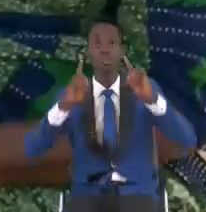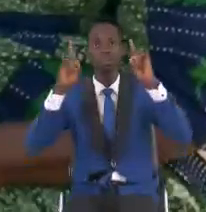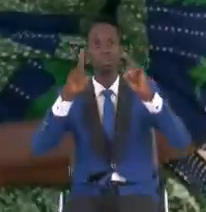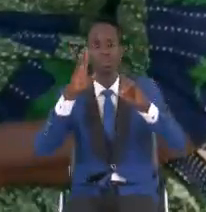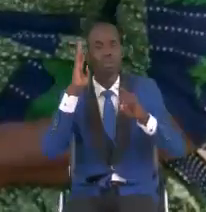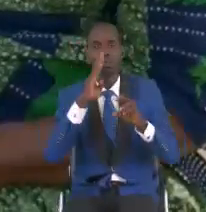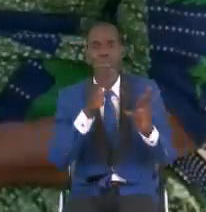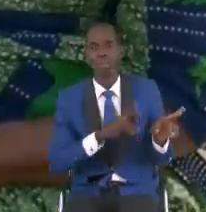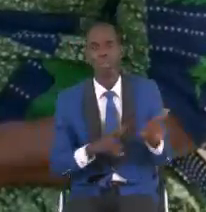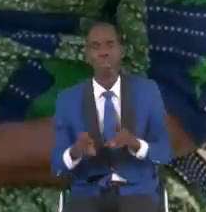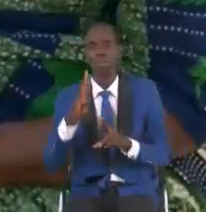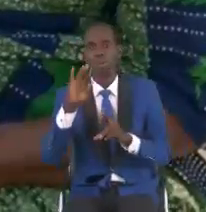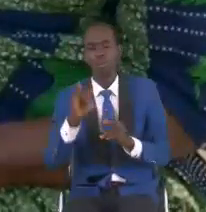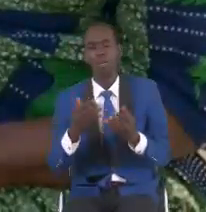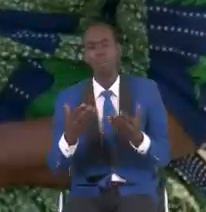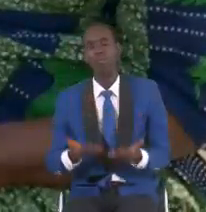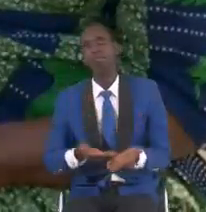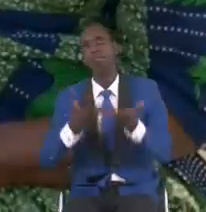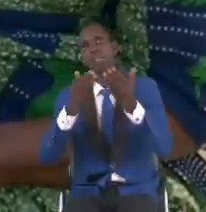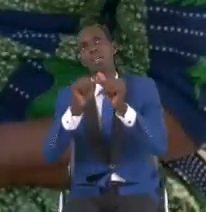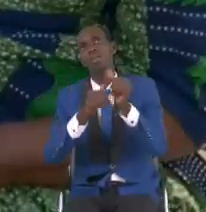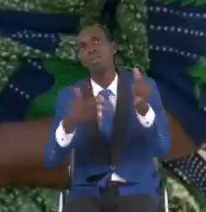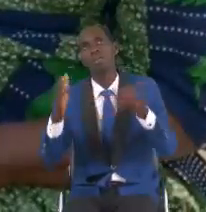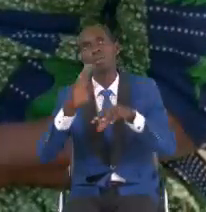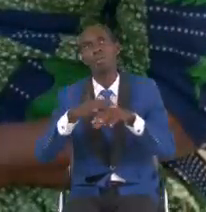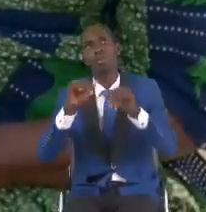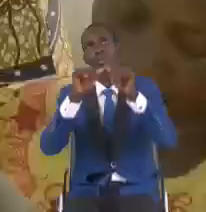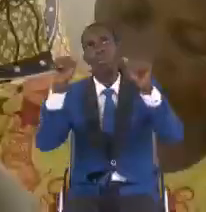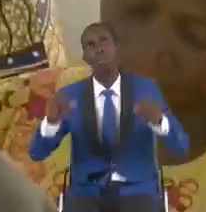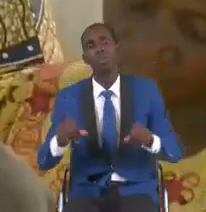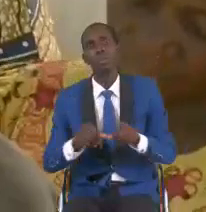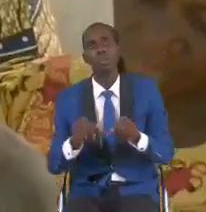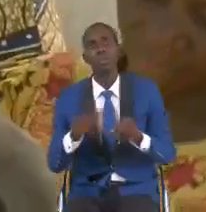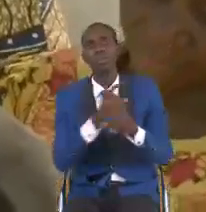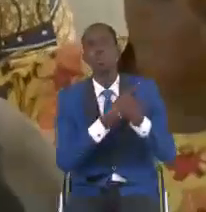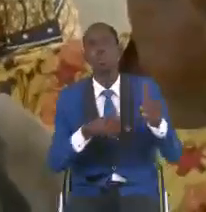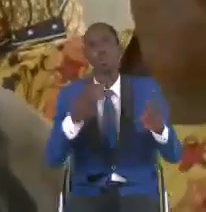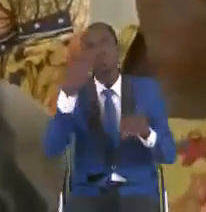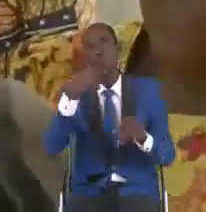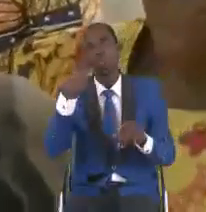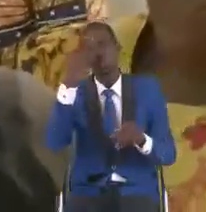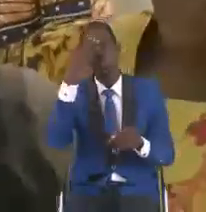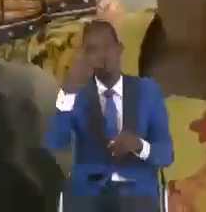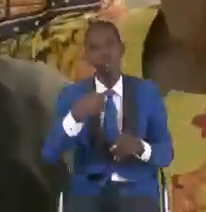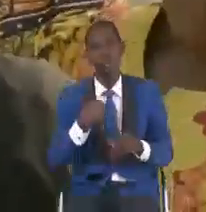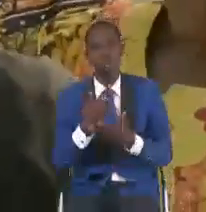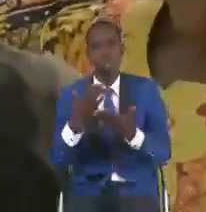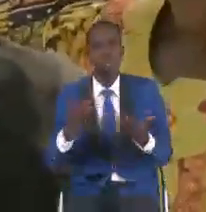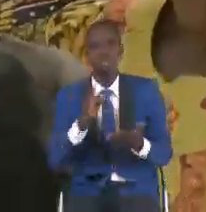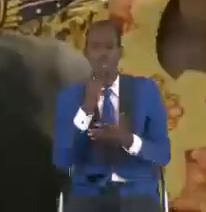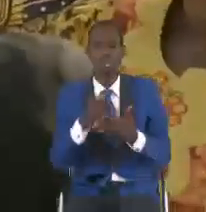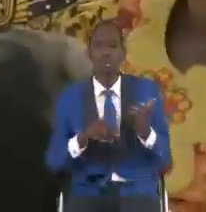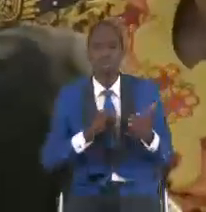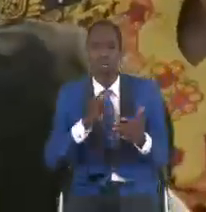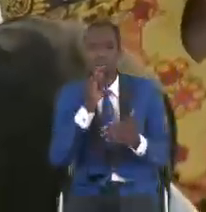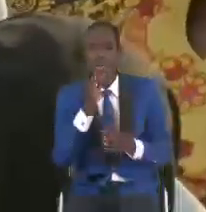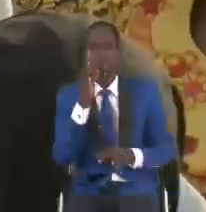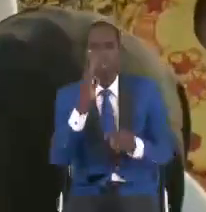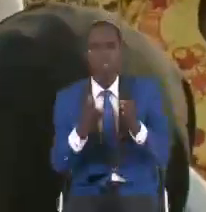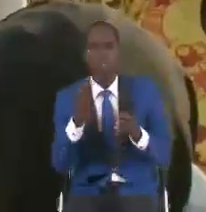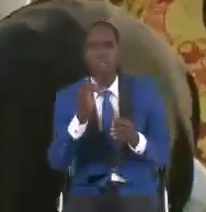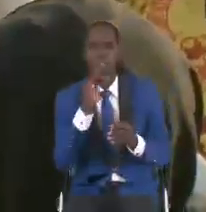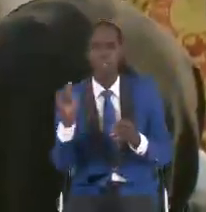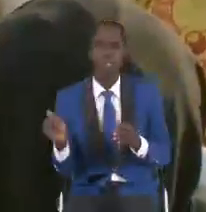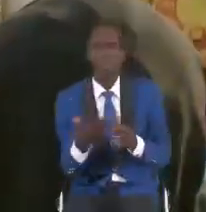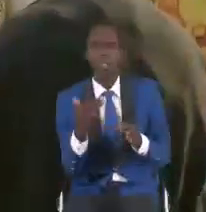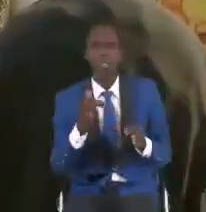presenting everything on the altar, oh Lord, you know me, this is what I am. If there is anything I've overlooked, if there's anything I'm